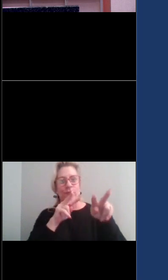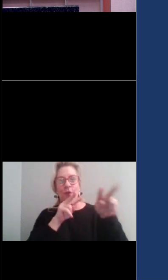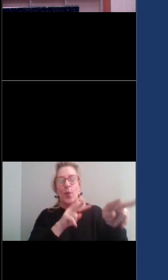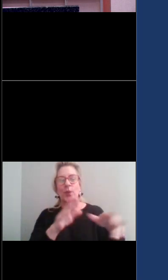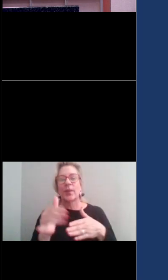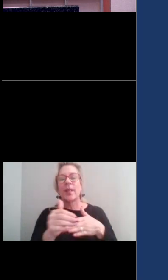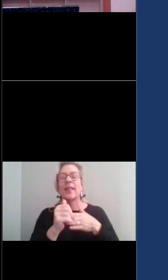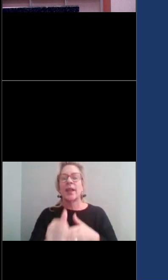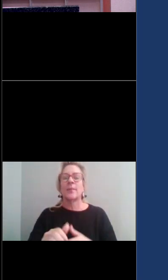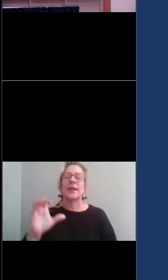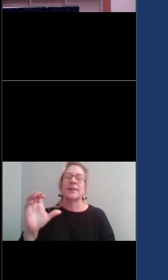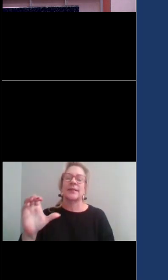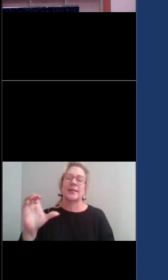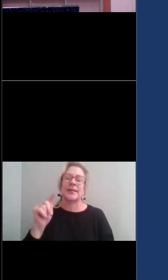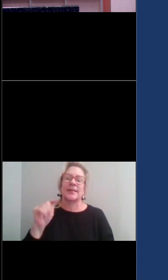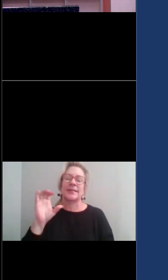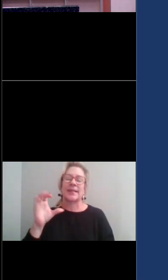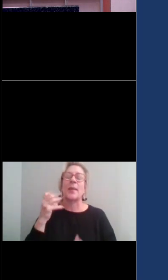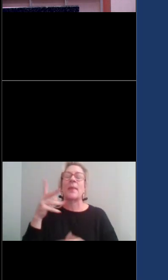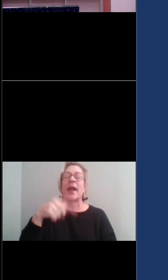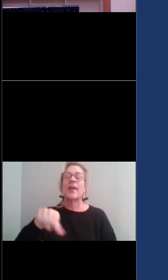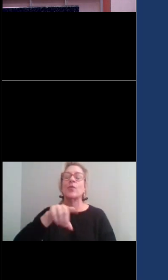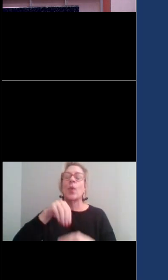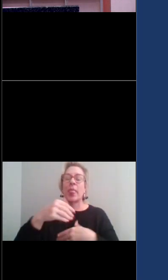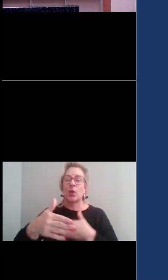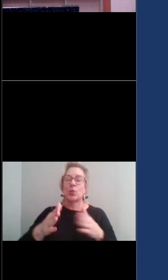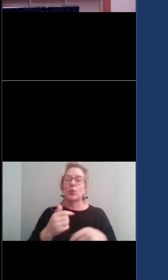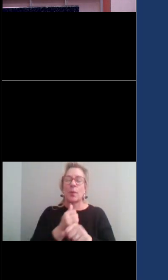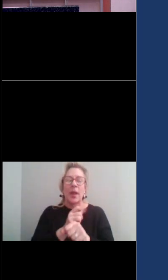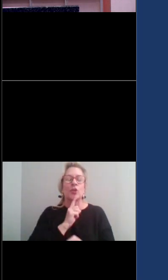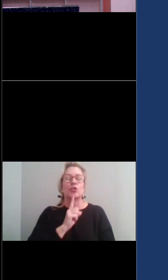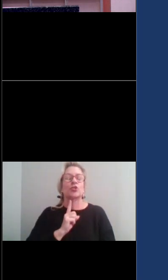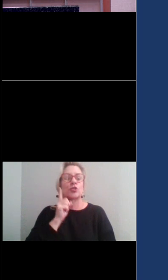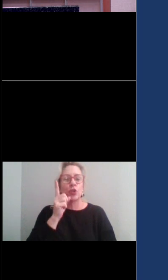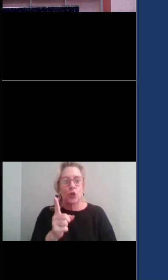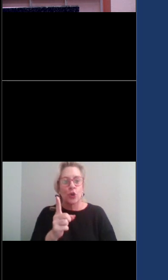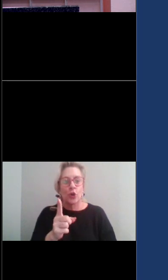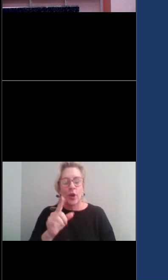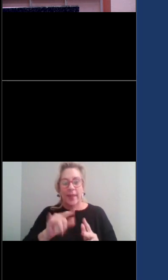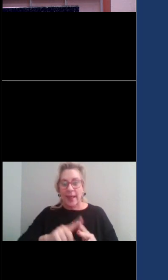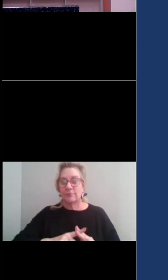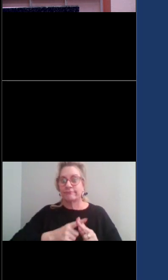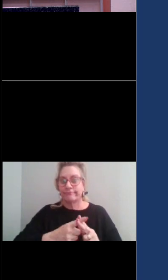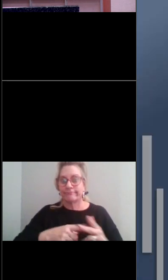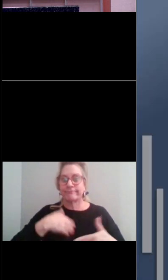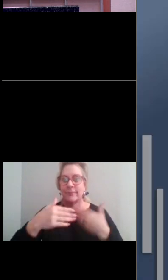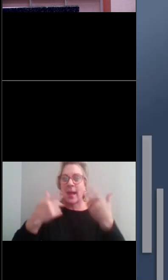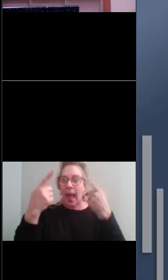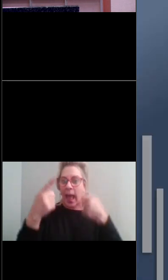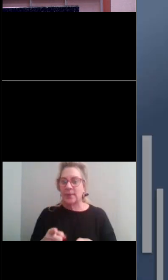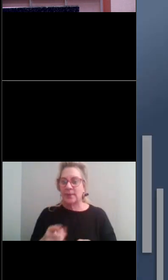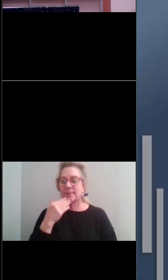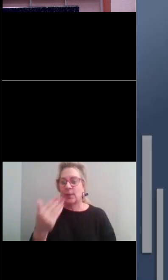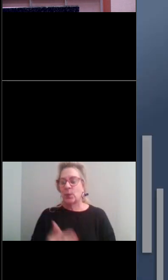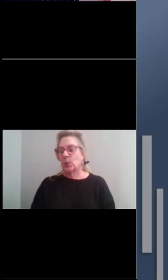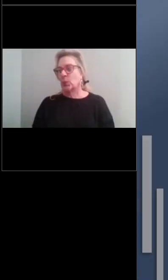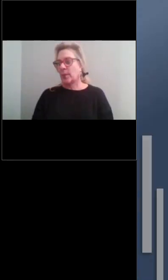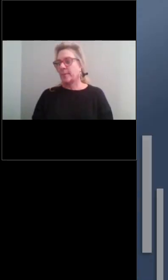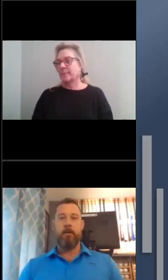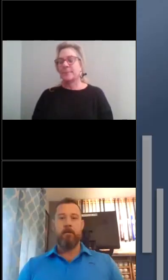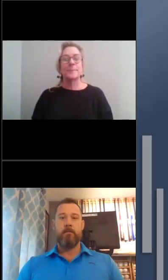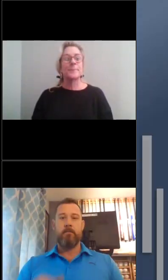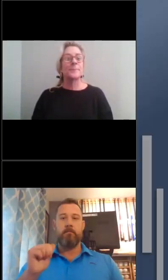CTC and many of you in this room to help make sure that implementation happens. Thank you. I would love to